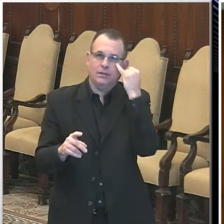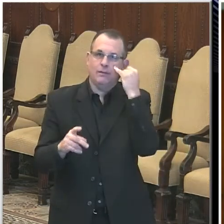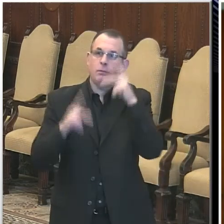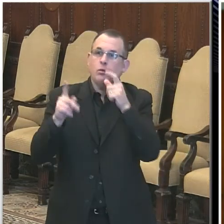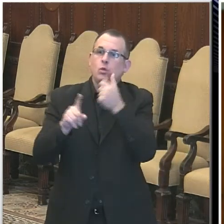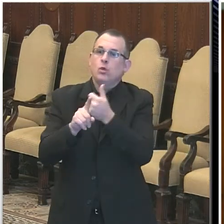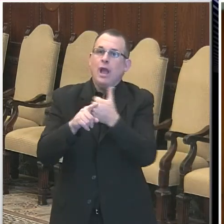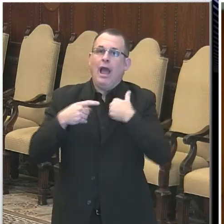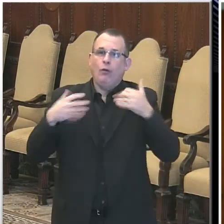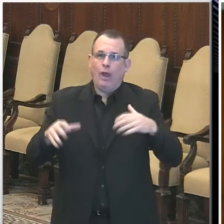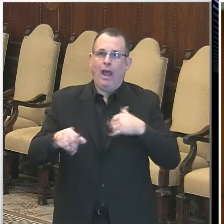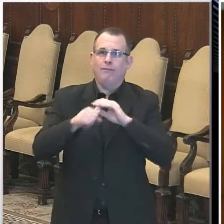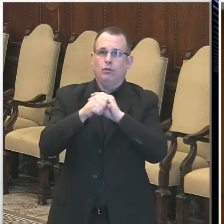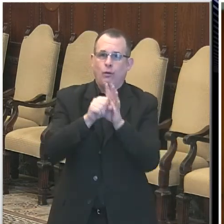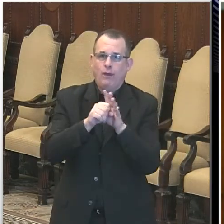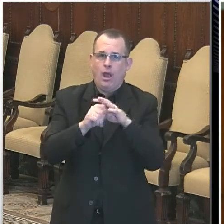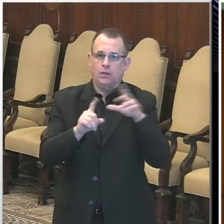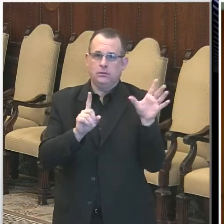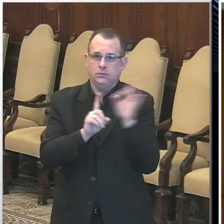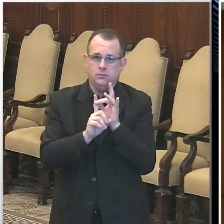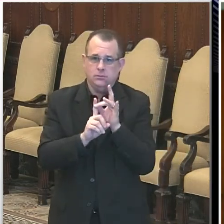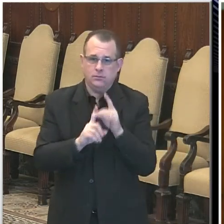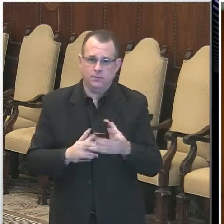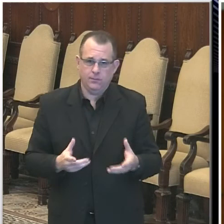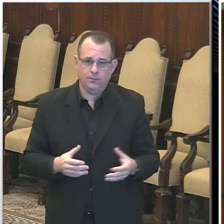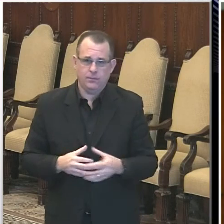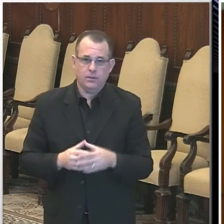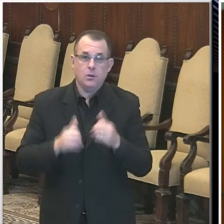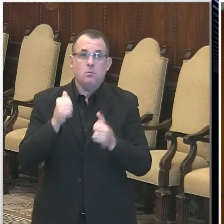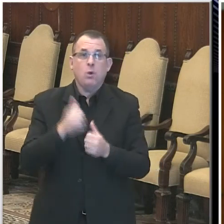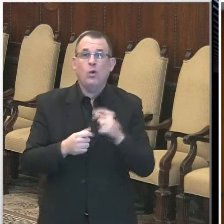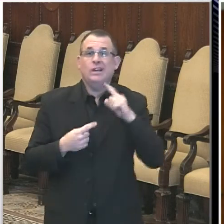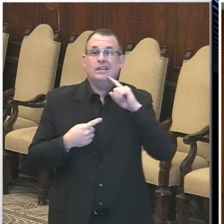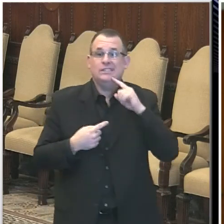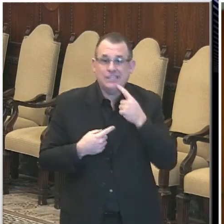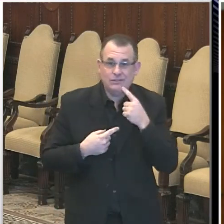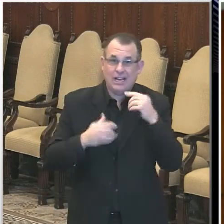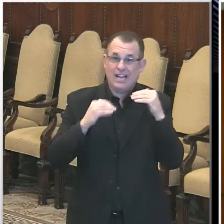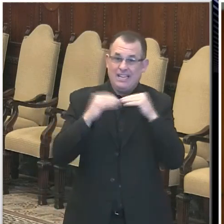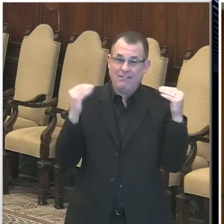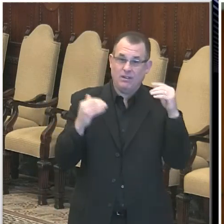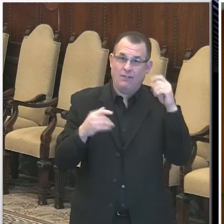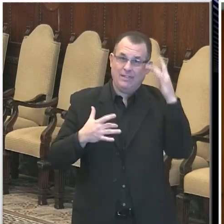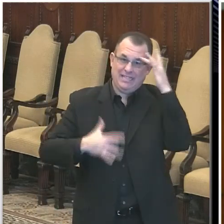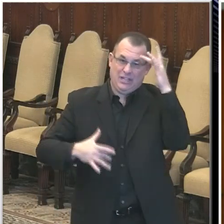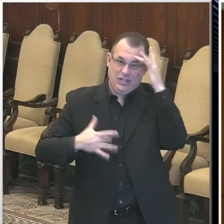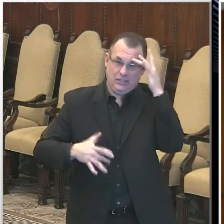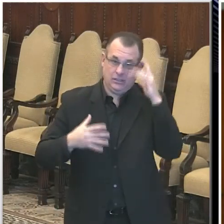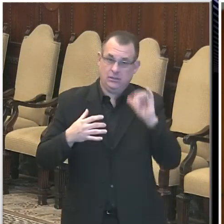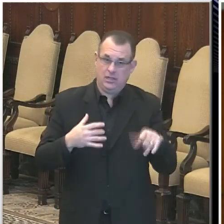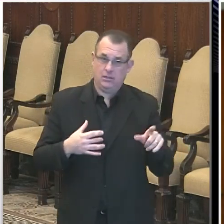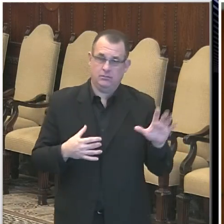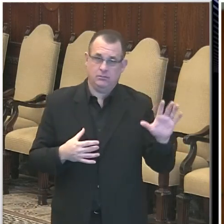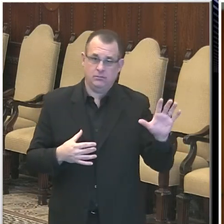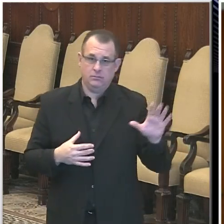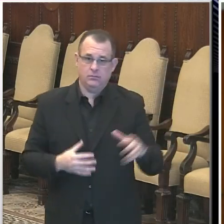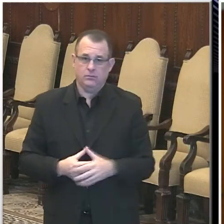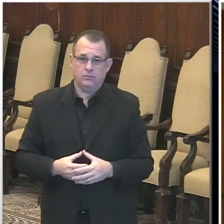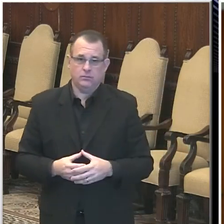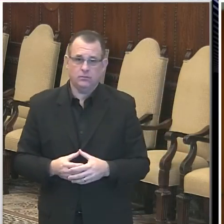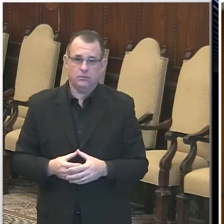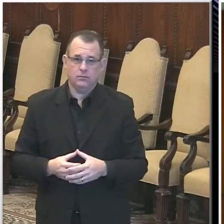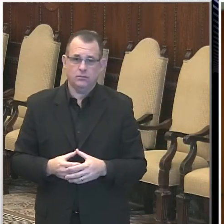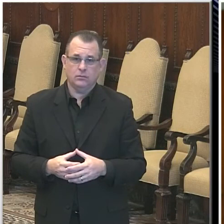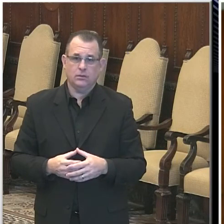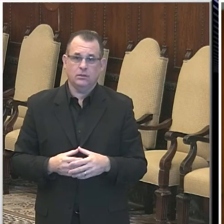hospitals and are passed through the most serious phase of their illness. And they're getting better, but they're not better enough to go home yet.